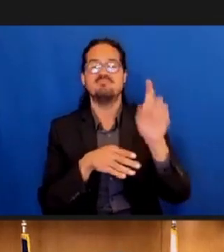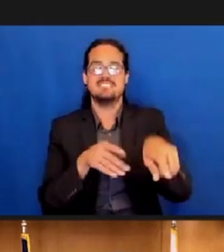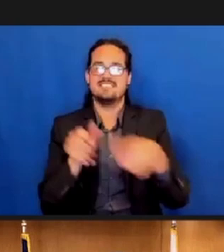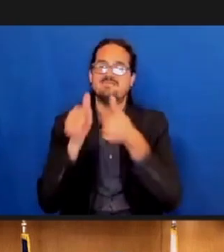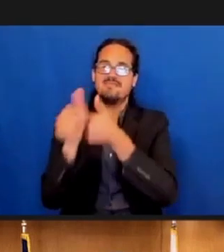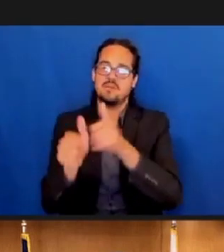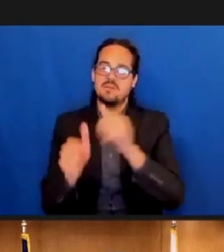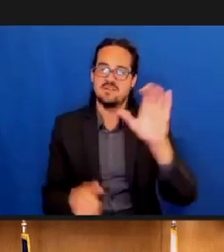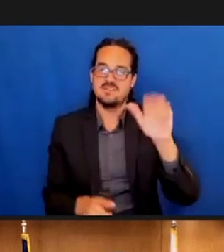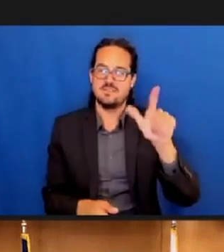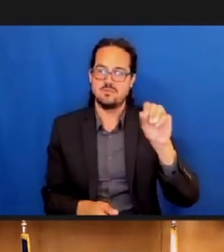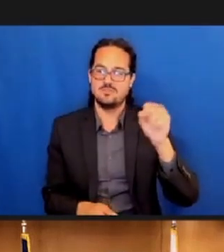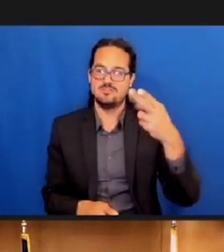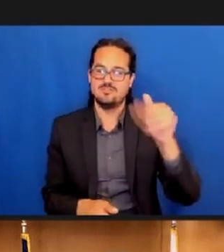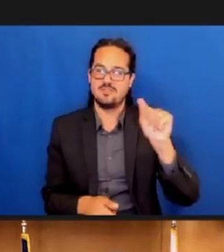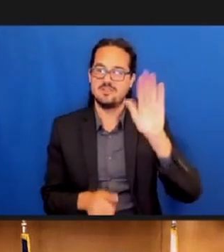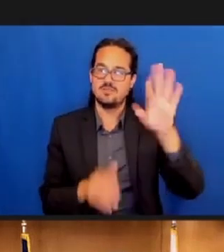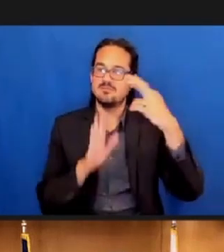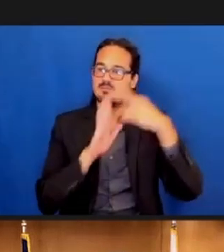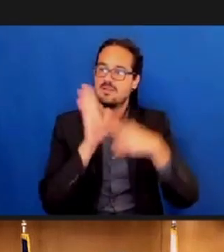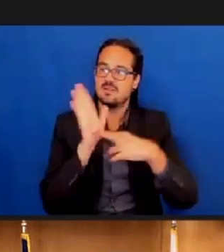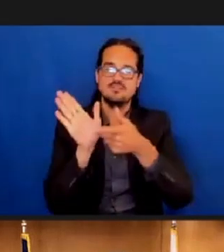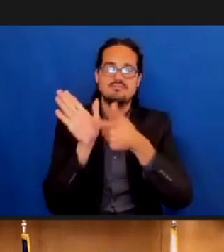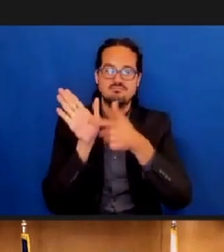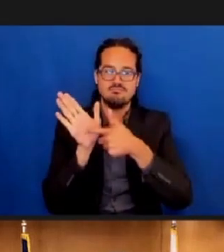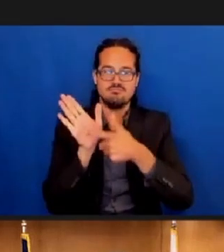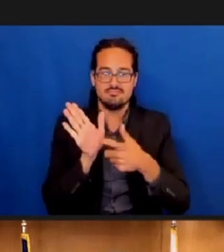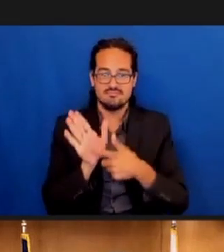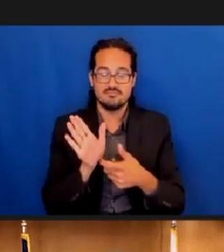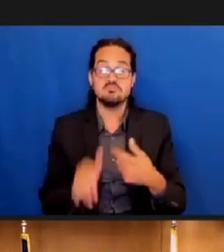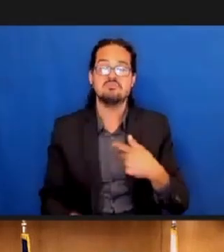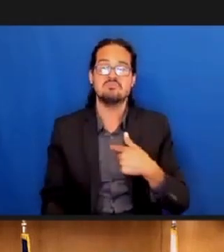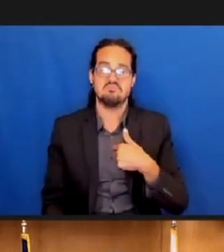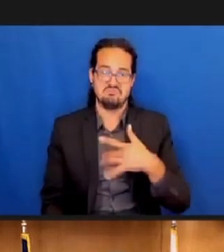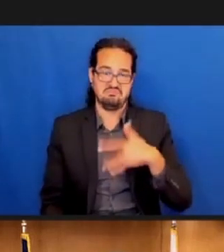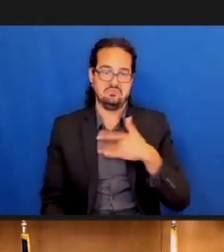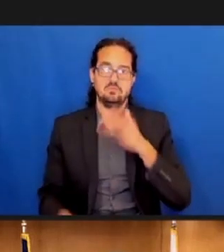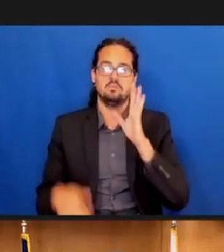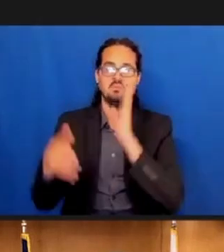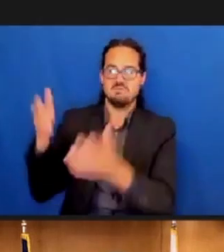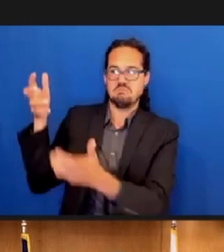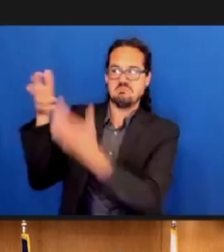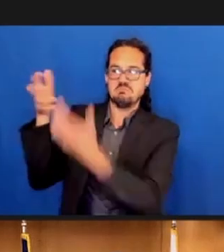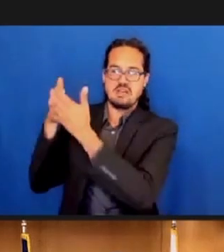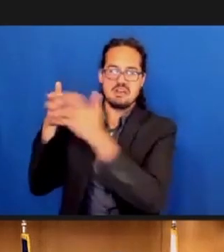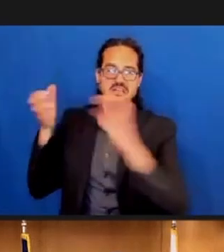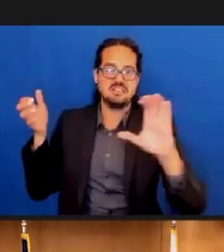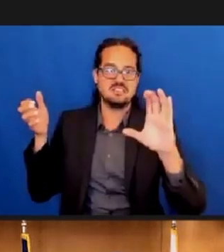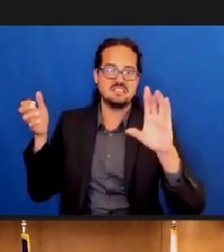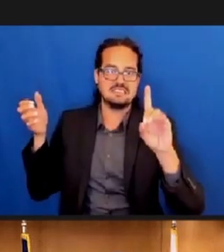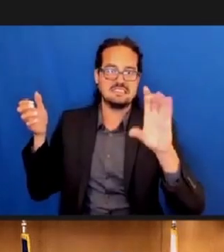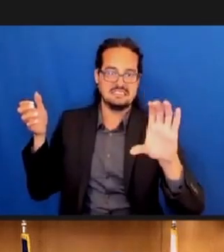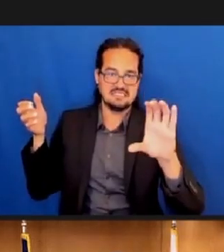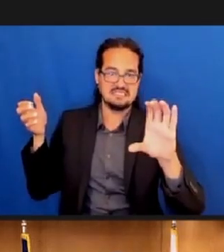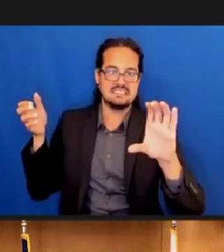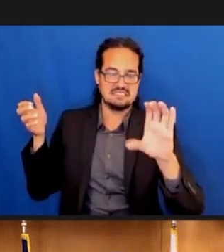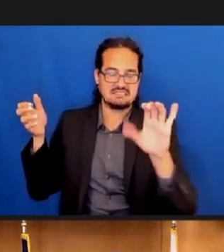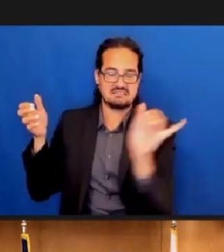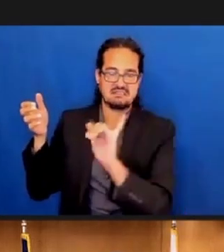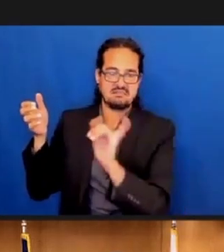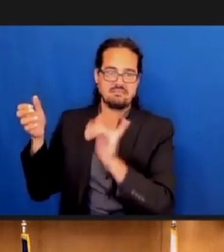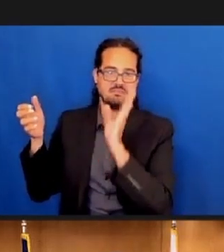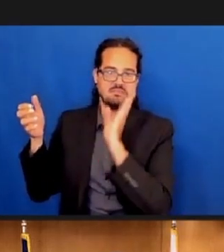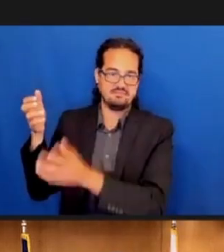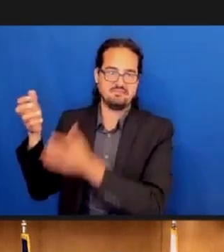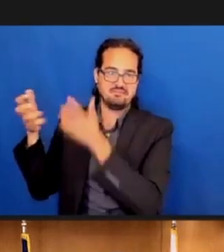that there will be alignment between the CDC and the Cal OSHA guidance. I think that's why it has taken so long for